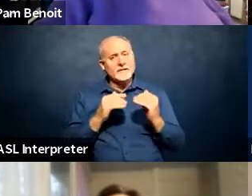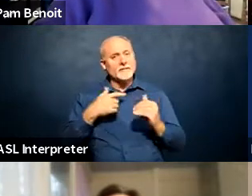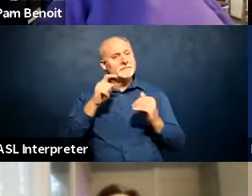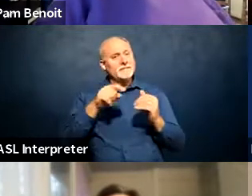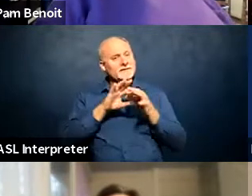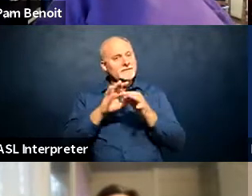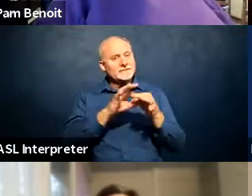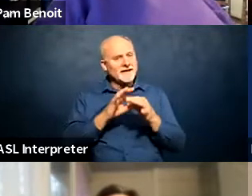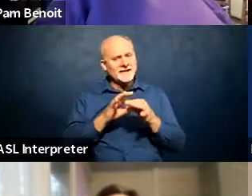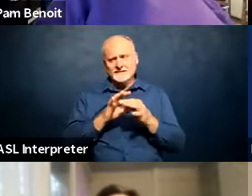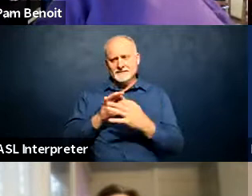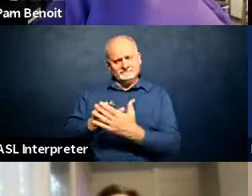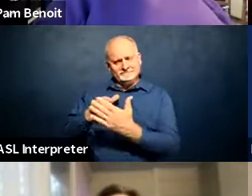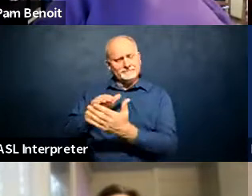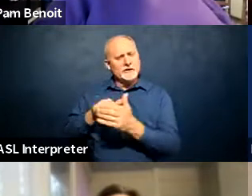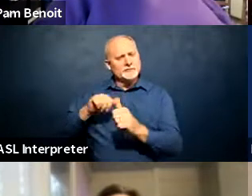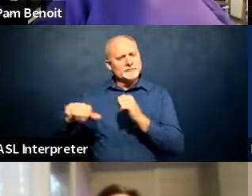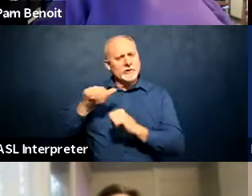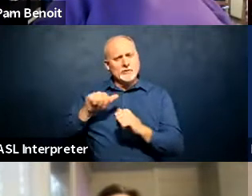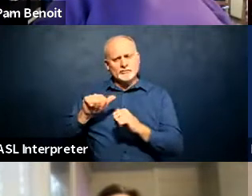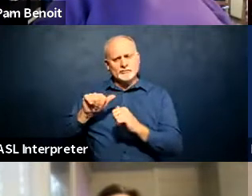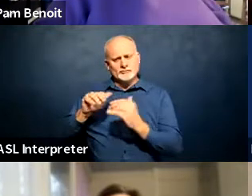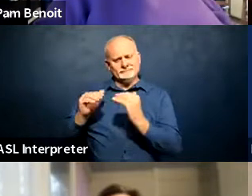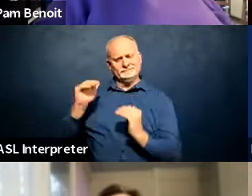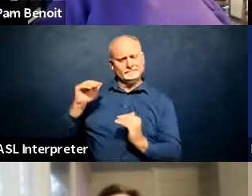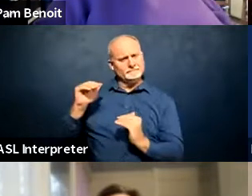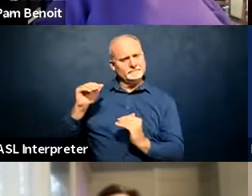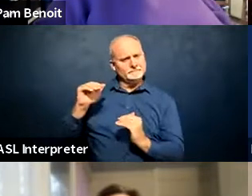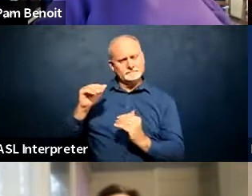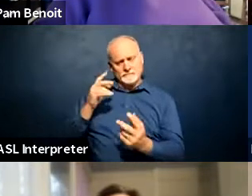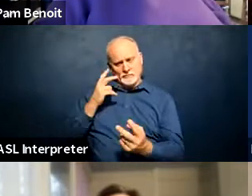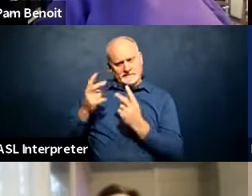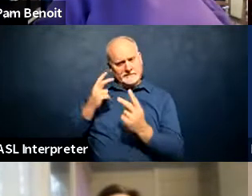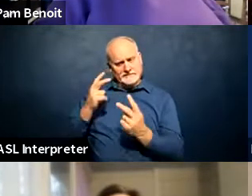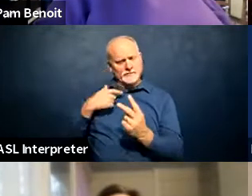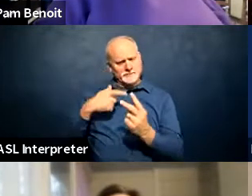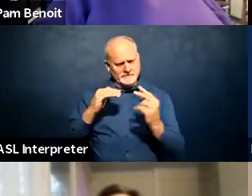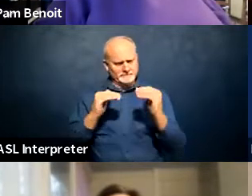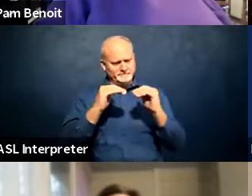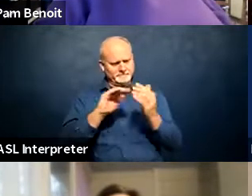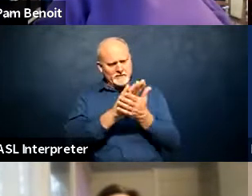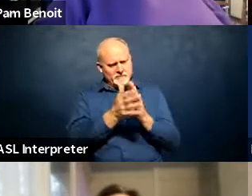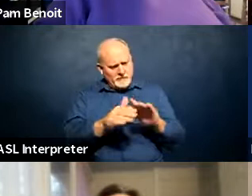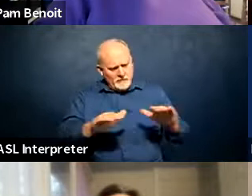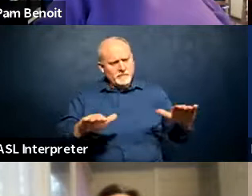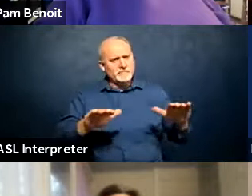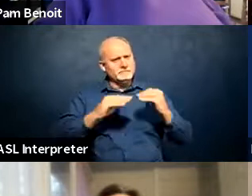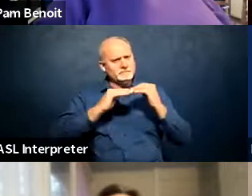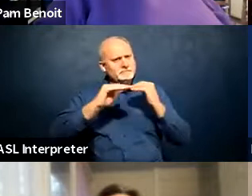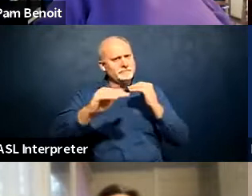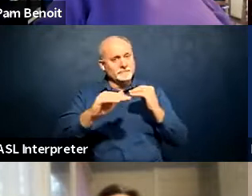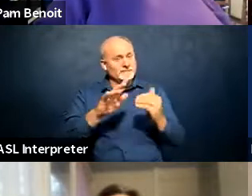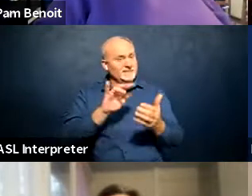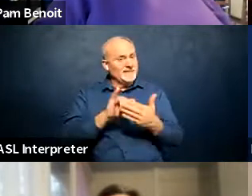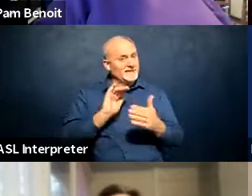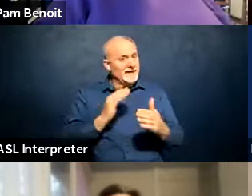stand to condemn social injustices and seek peaceful common ground. That is the Blazer way. And that is how we